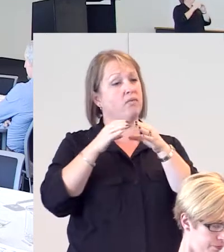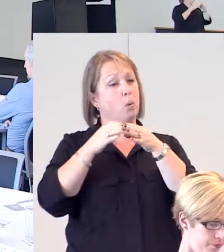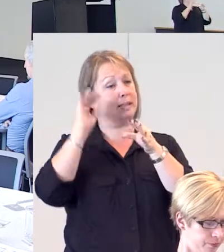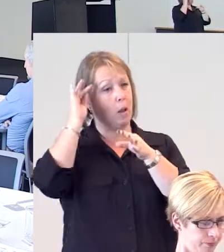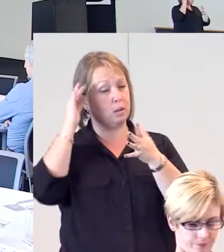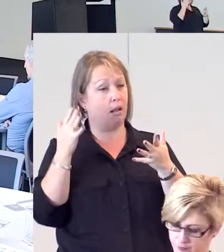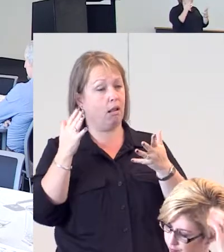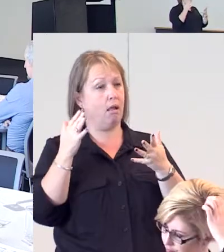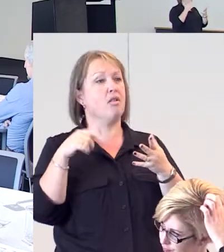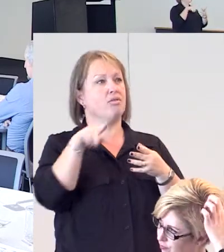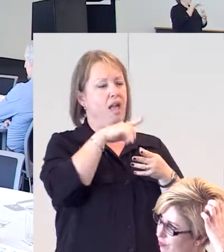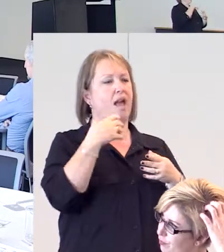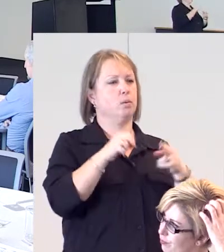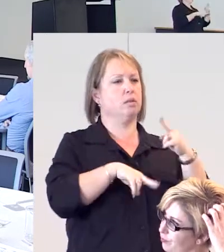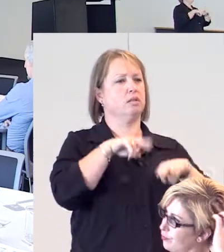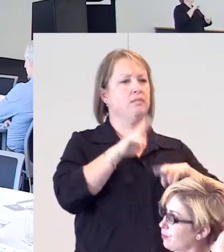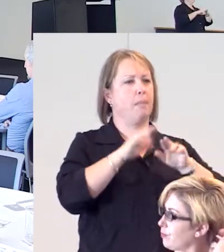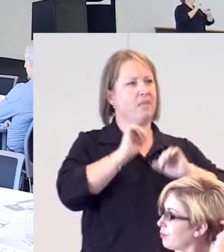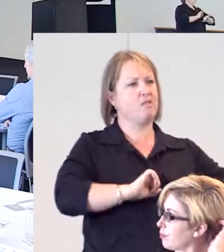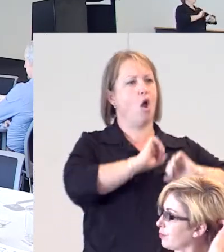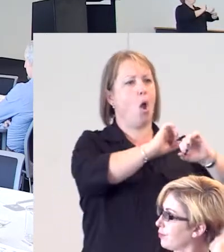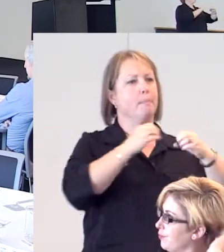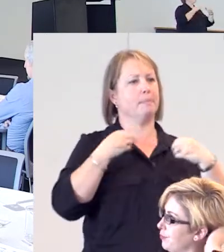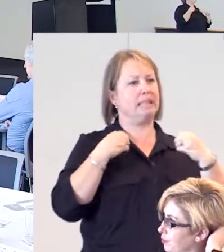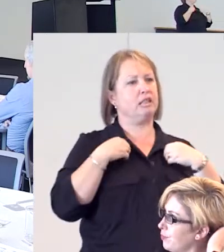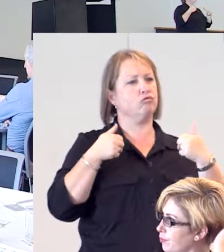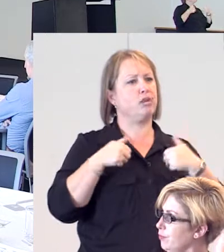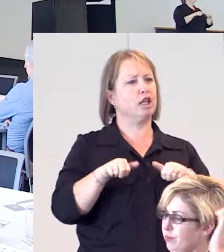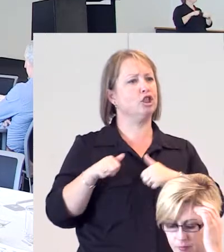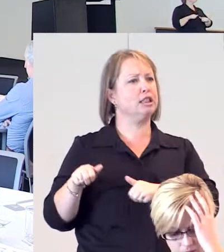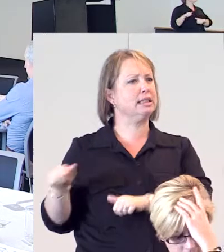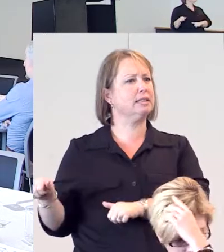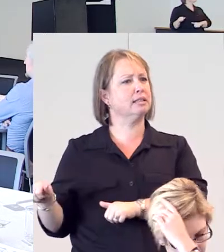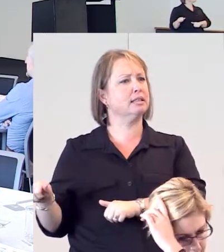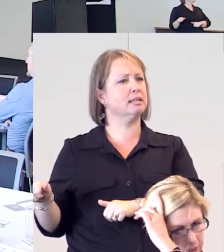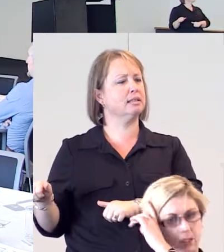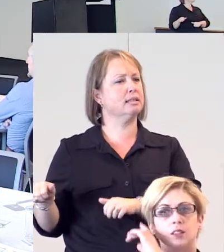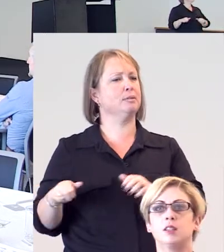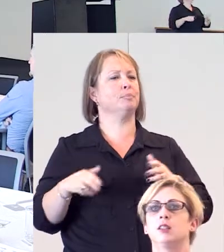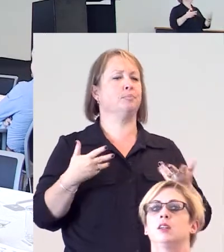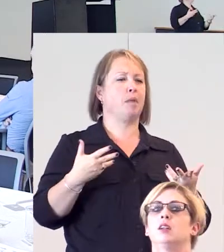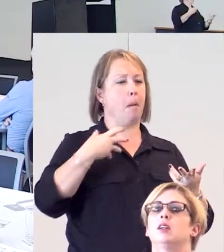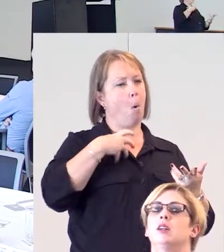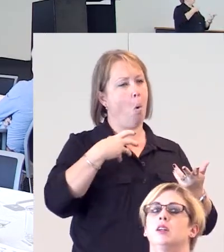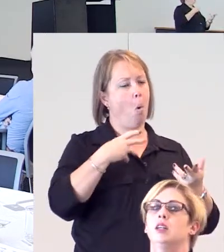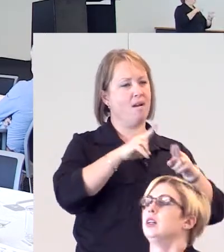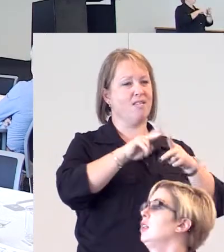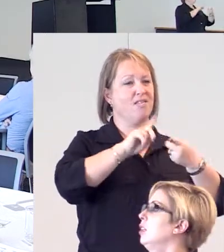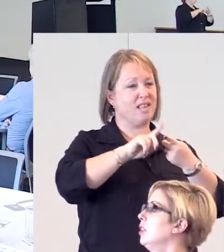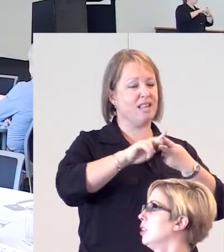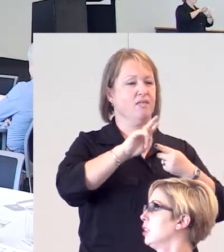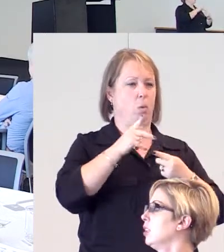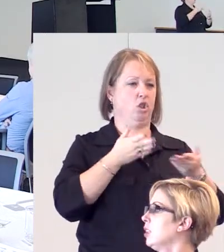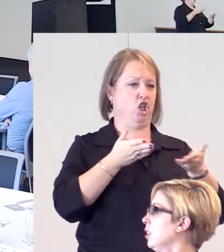know, develop their own kind of business strategies, so do a lot more fee-for-service work.